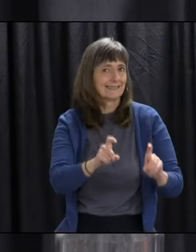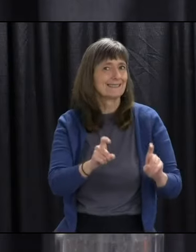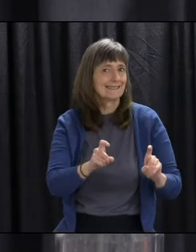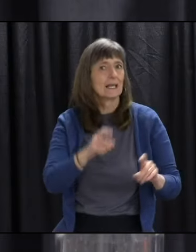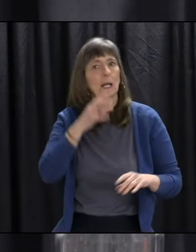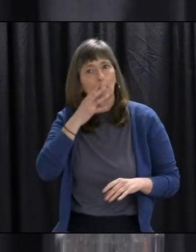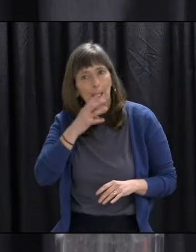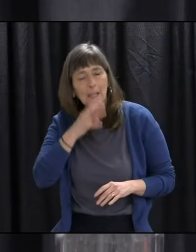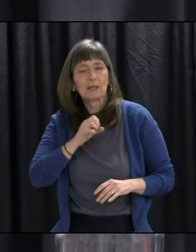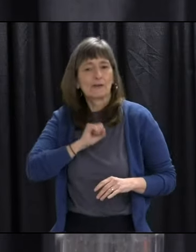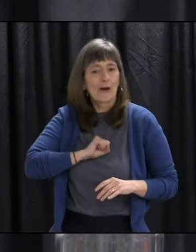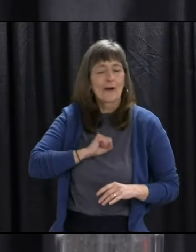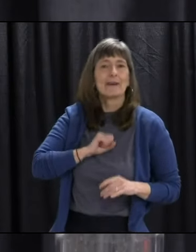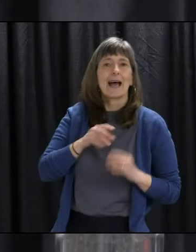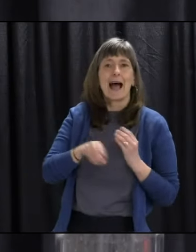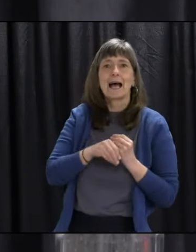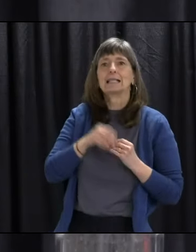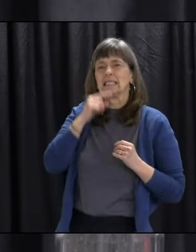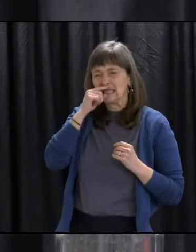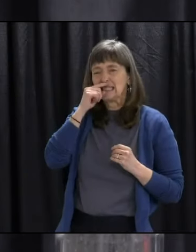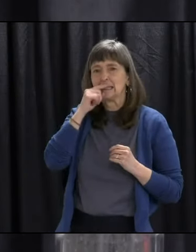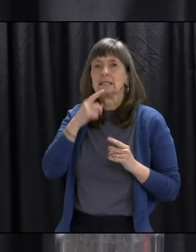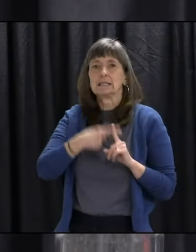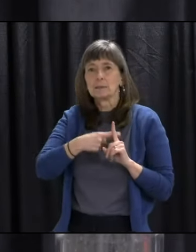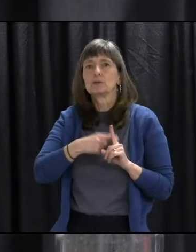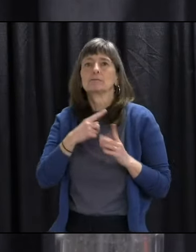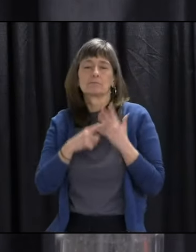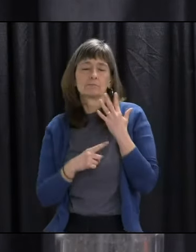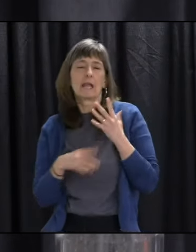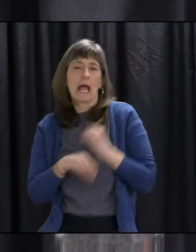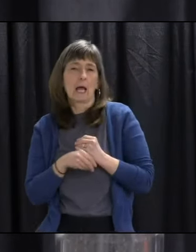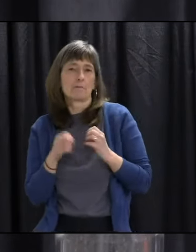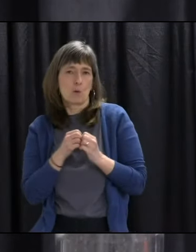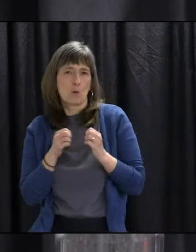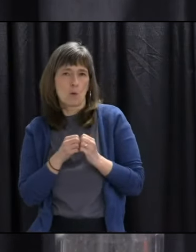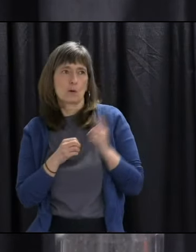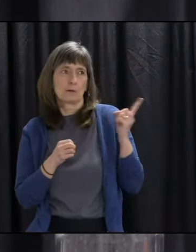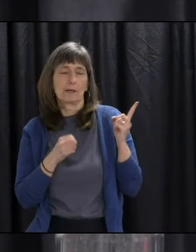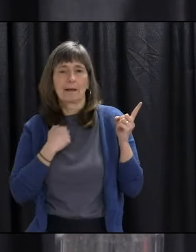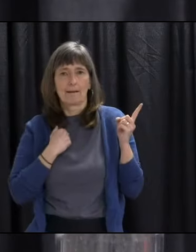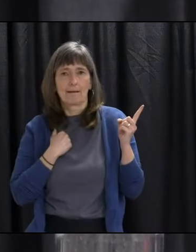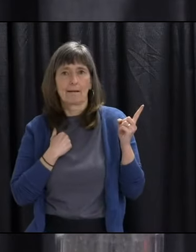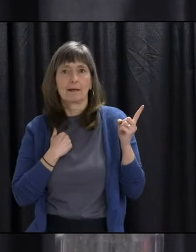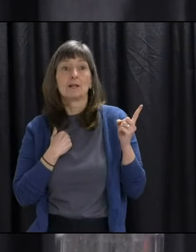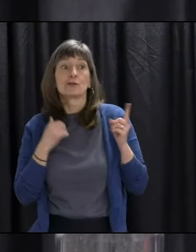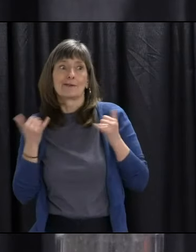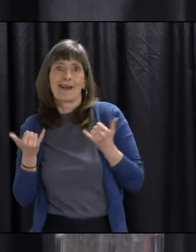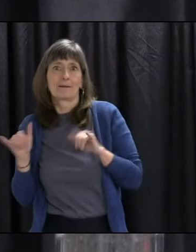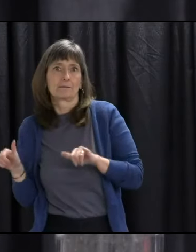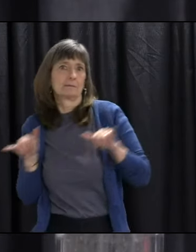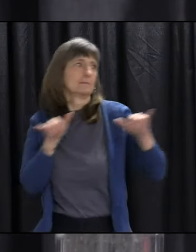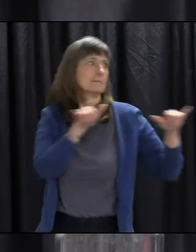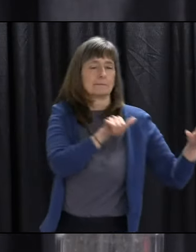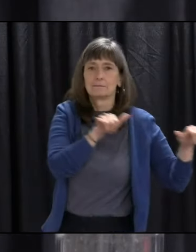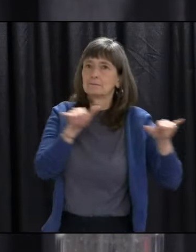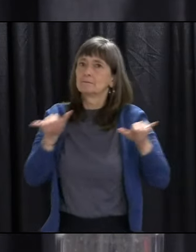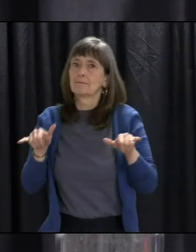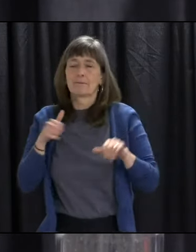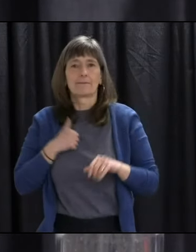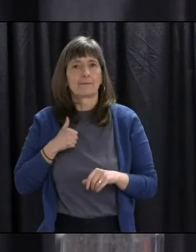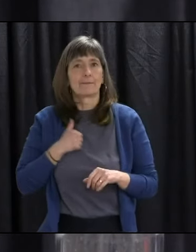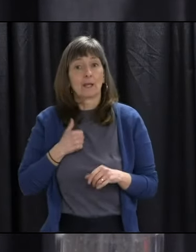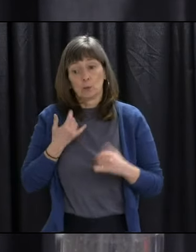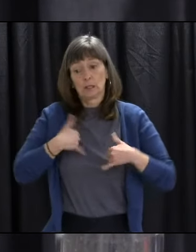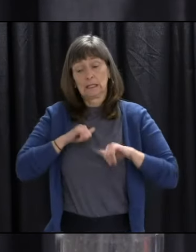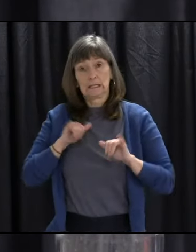we are in conjunction and in parallel with other jurisdictions in Canada, still using focus testing, but